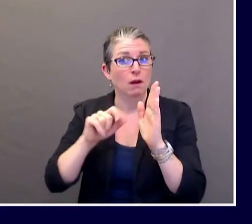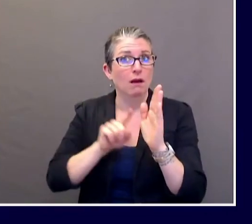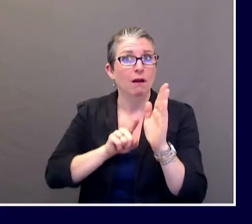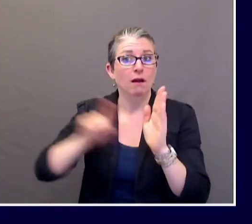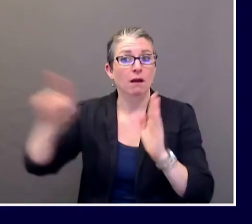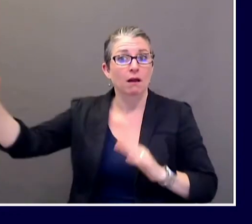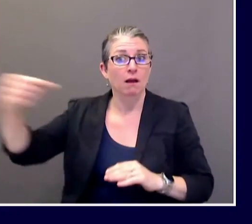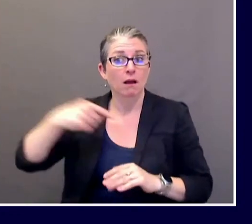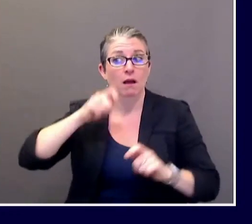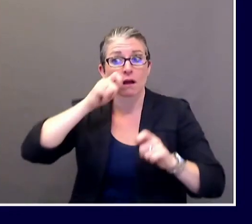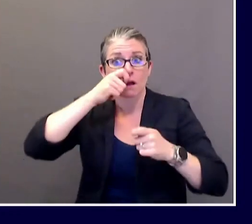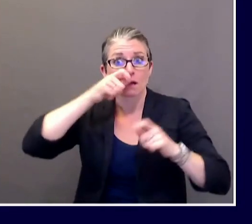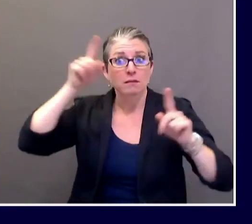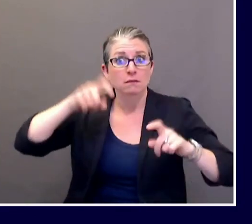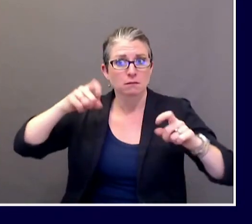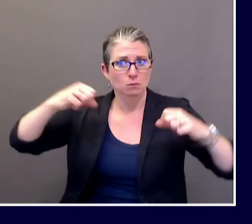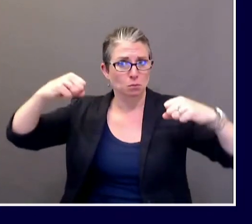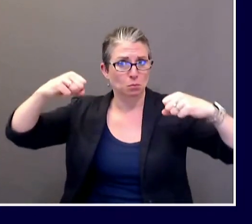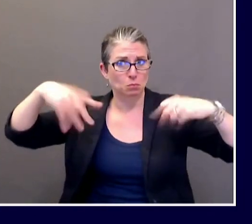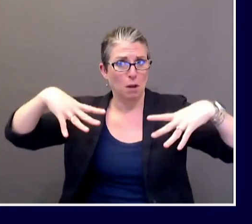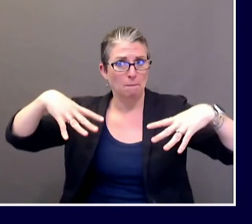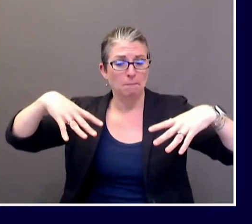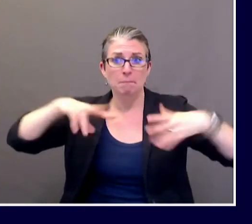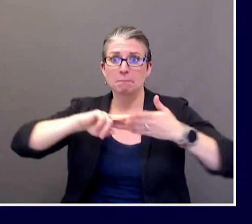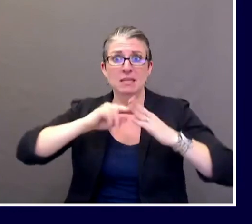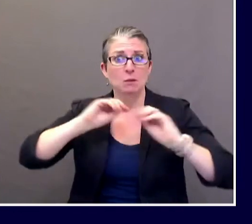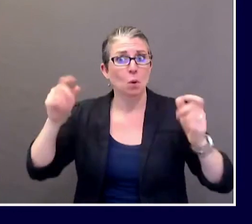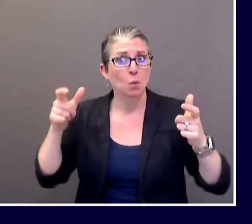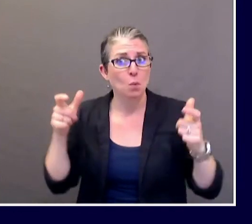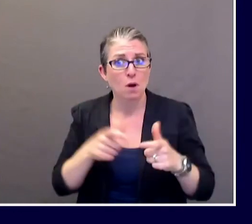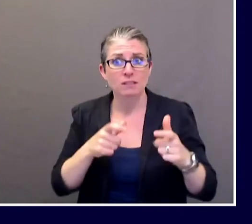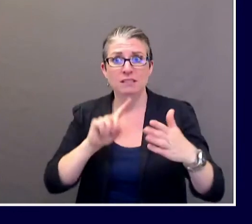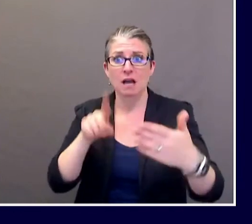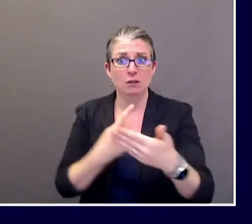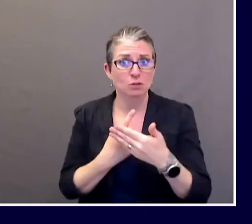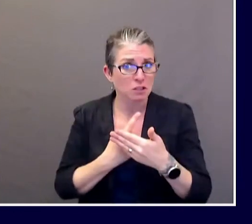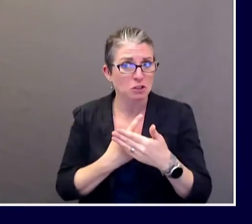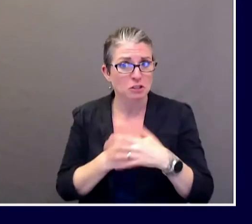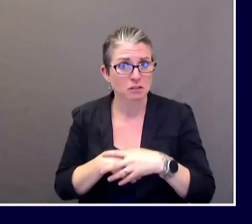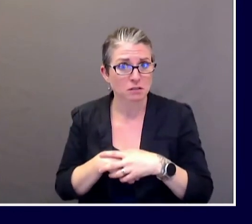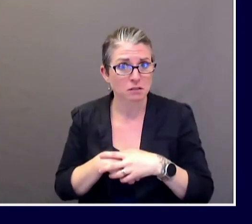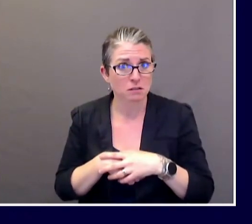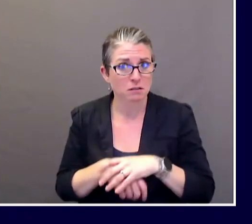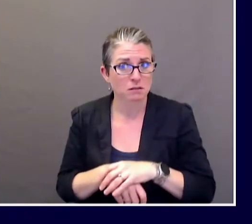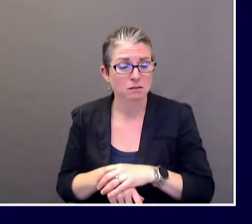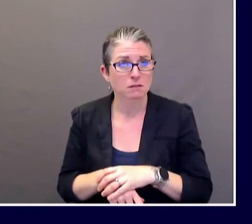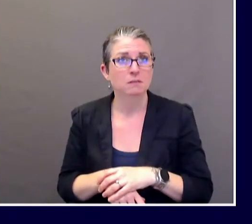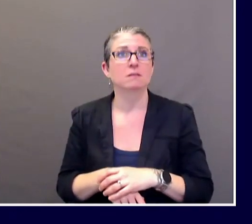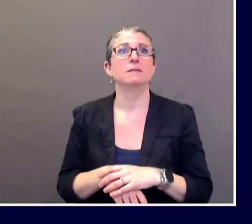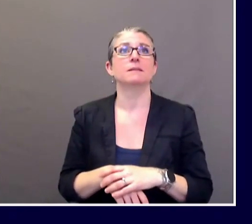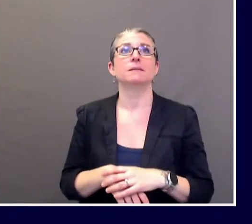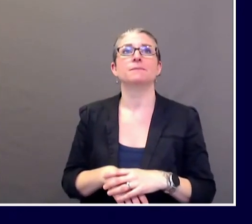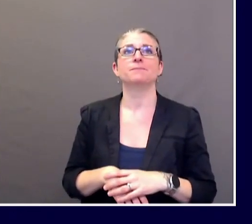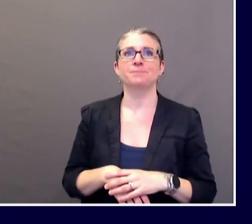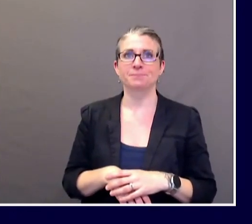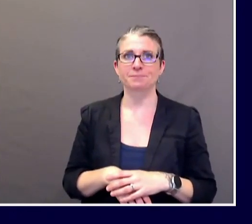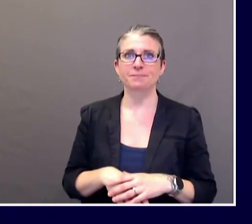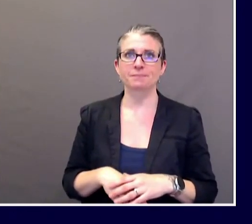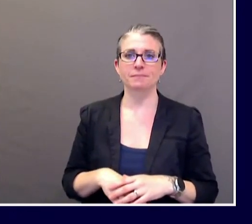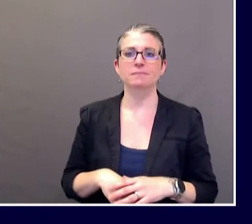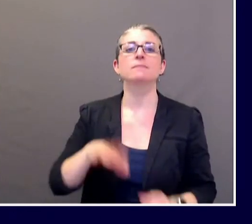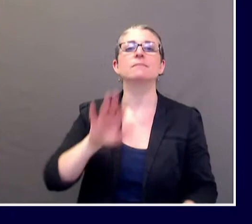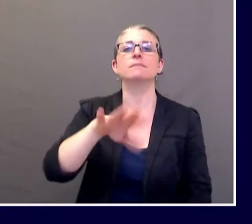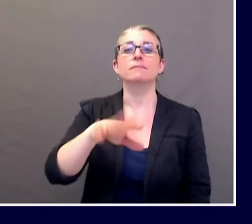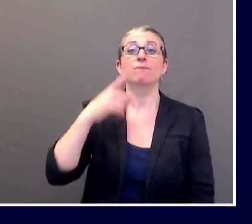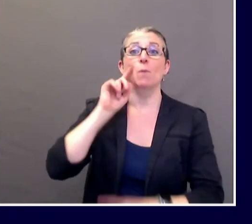incoming and outgoing? Well, yes, it's all incoming. That is to say, whether you